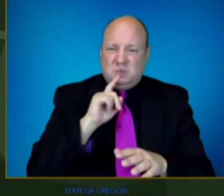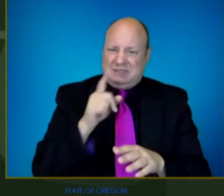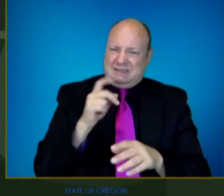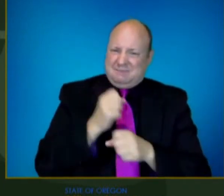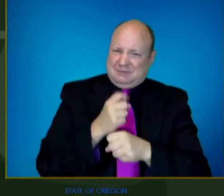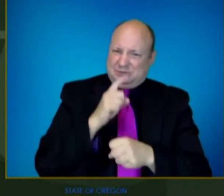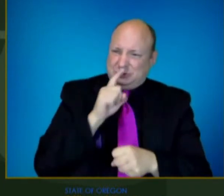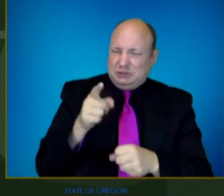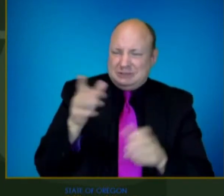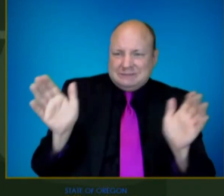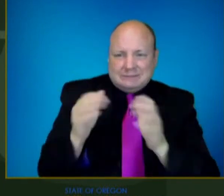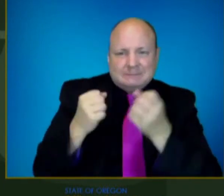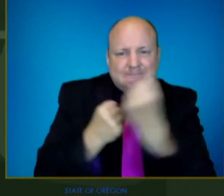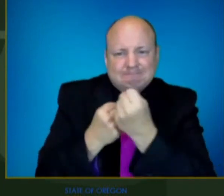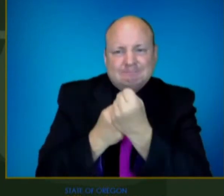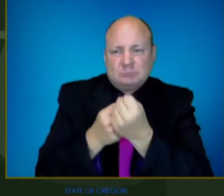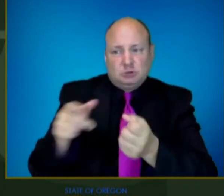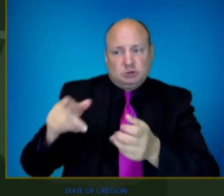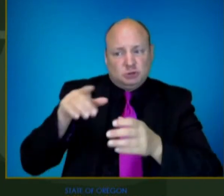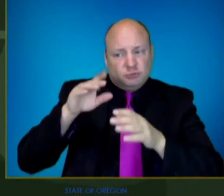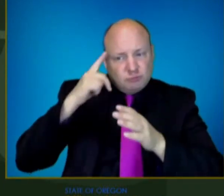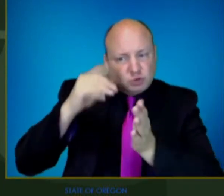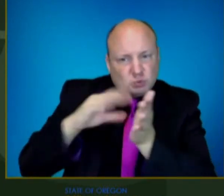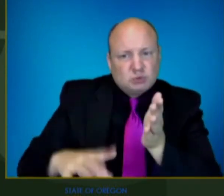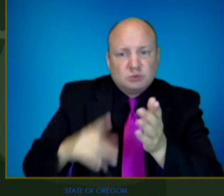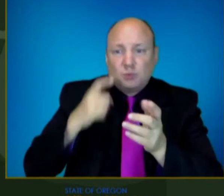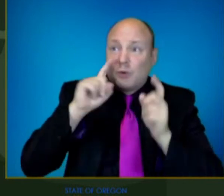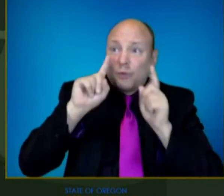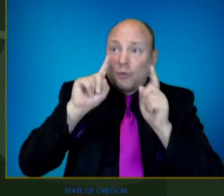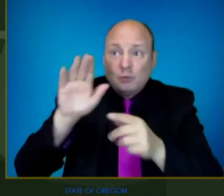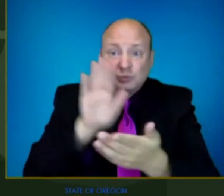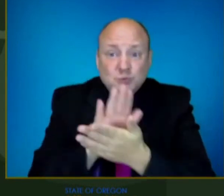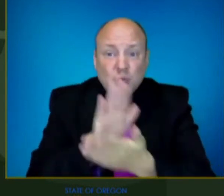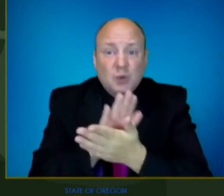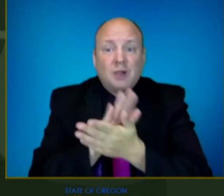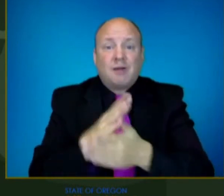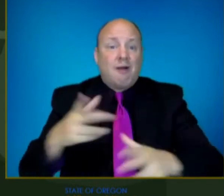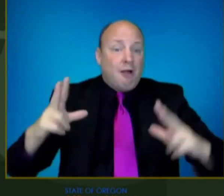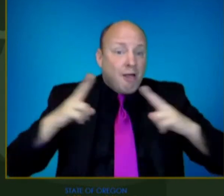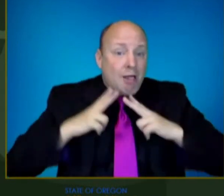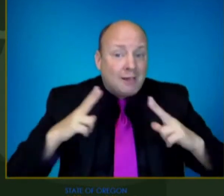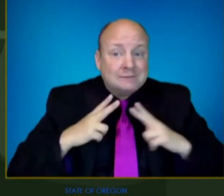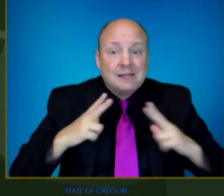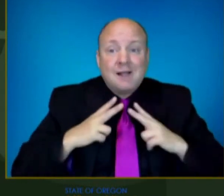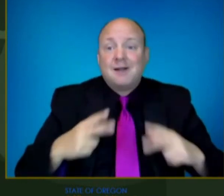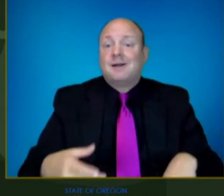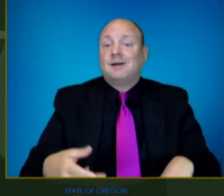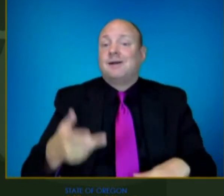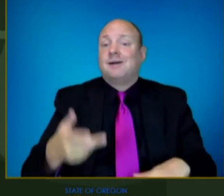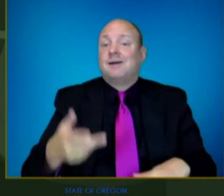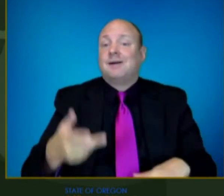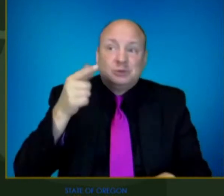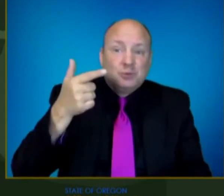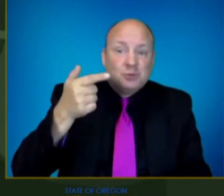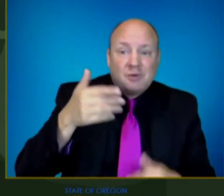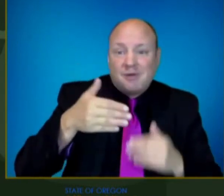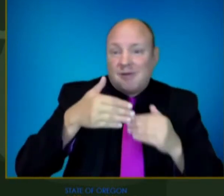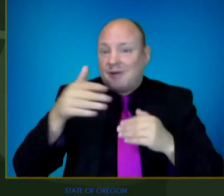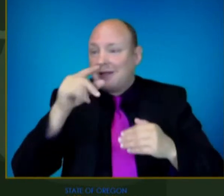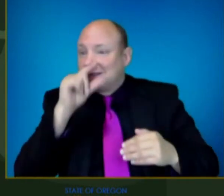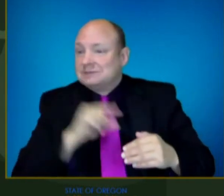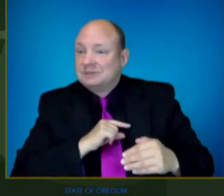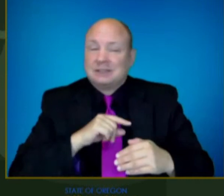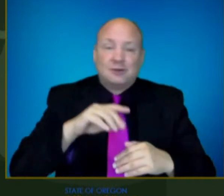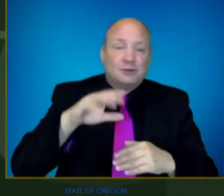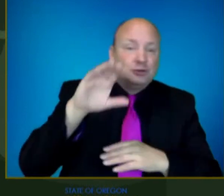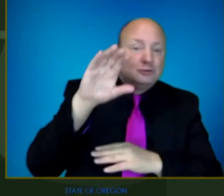to celebrating the fall and winter holidays in 2021 a lot more like 2019 and not like 2020.